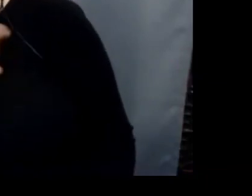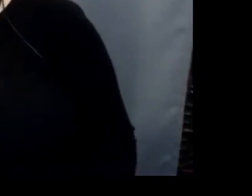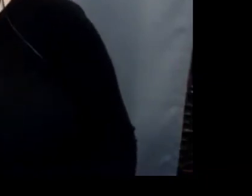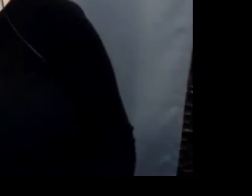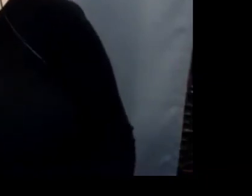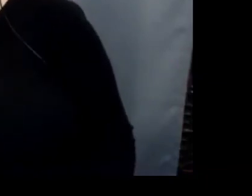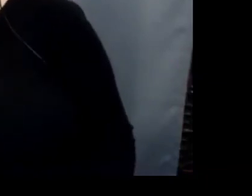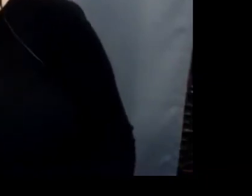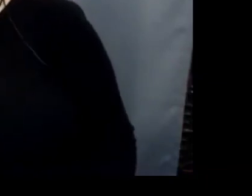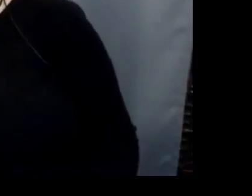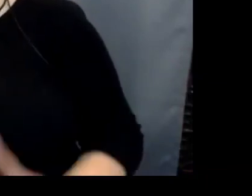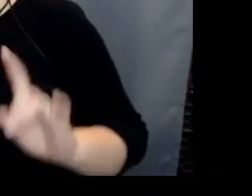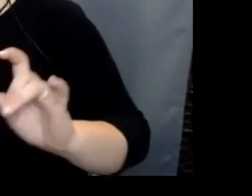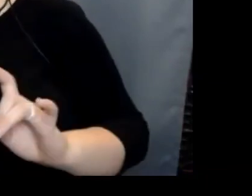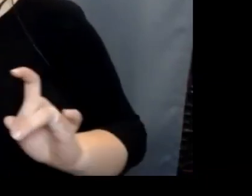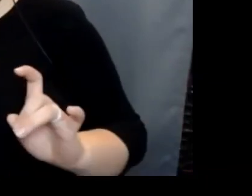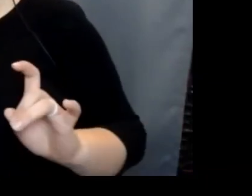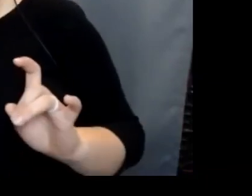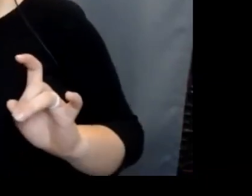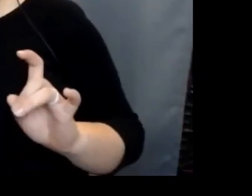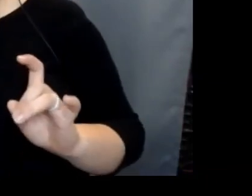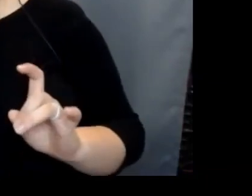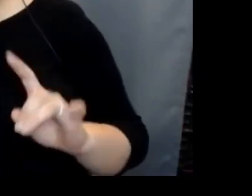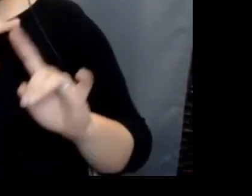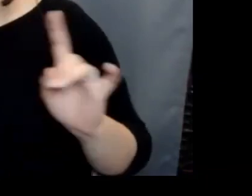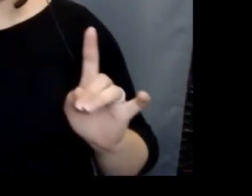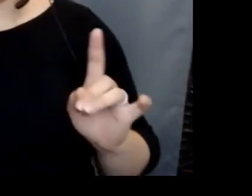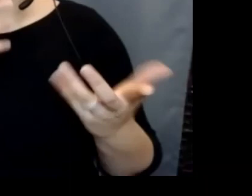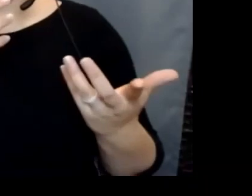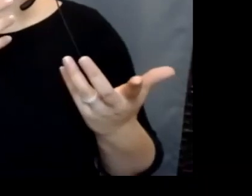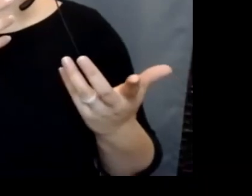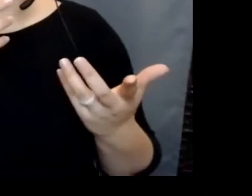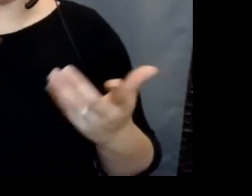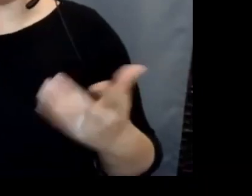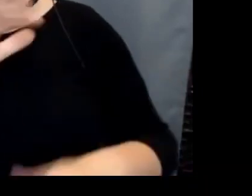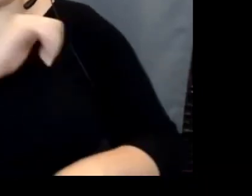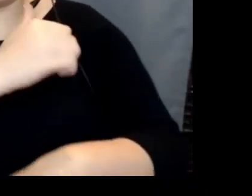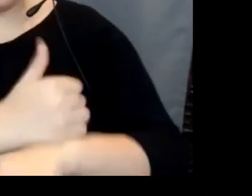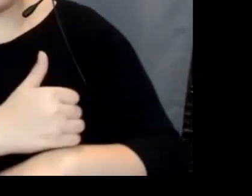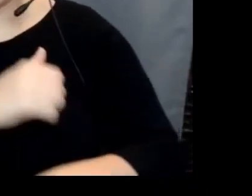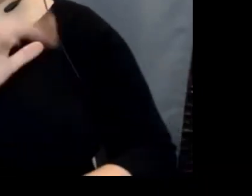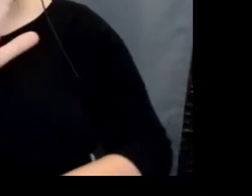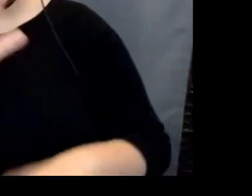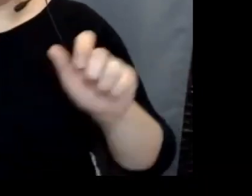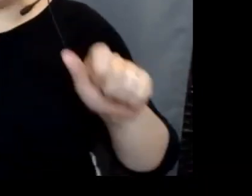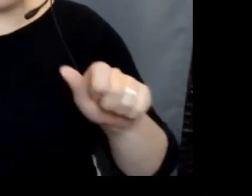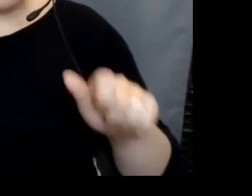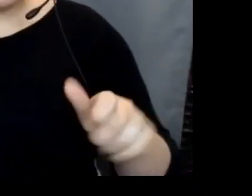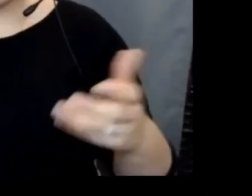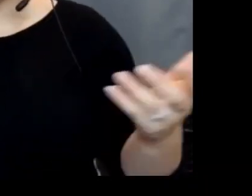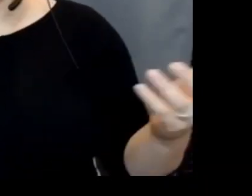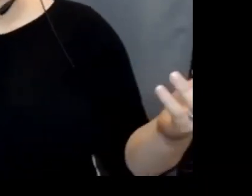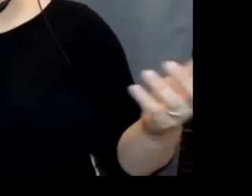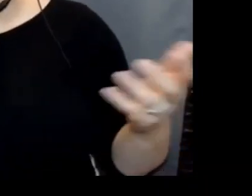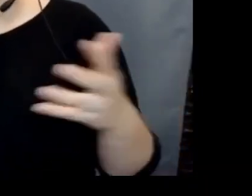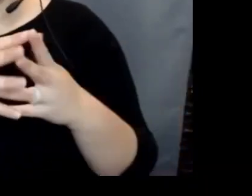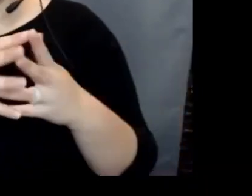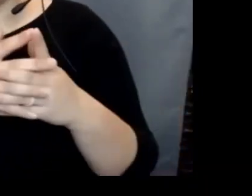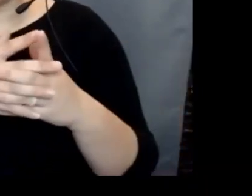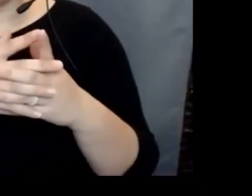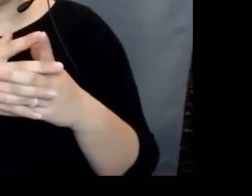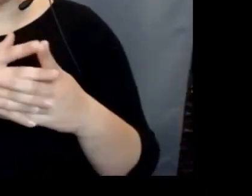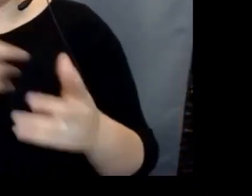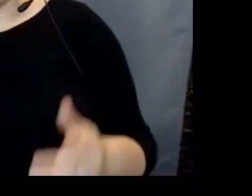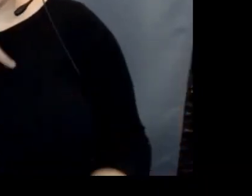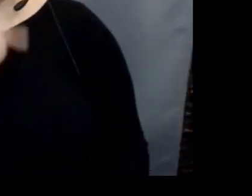When it comes to the question of, your authority or your capacity, again, we will